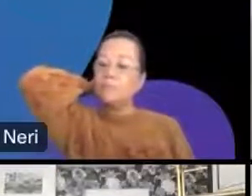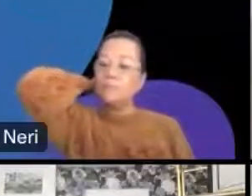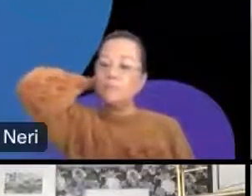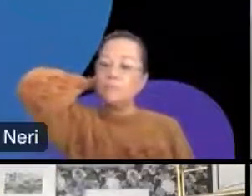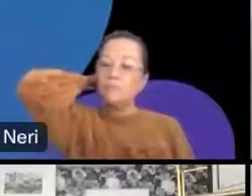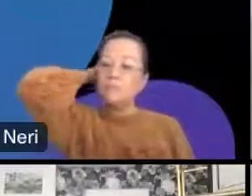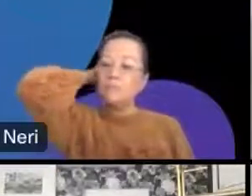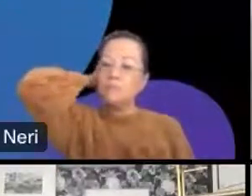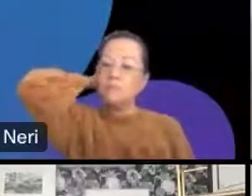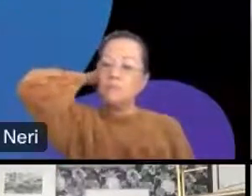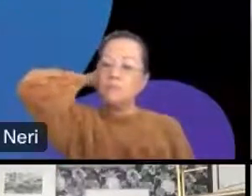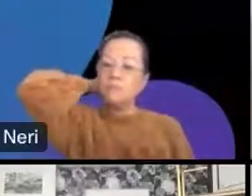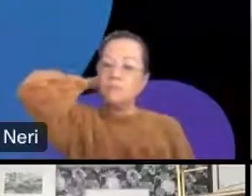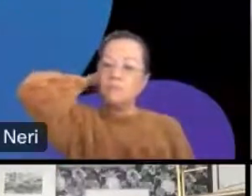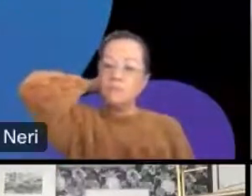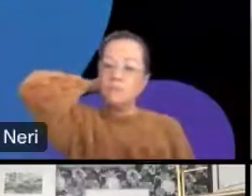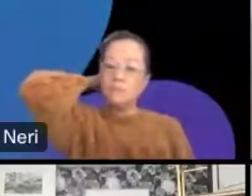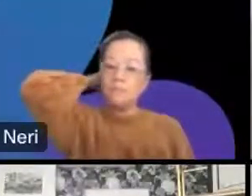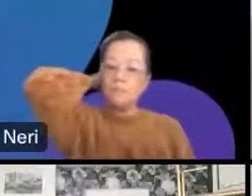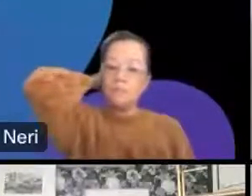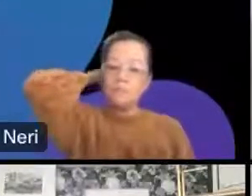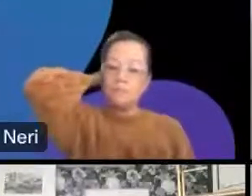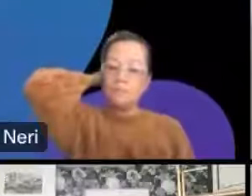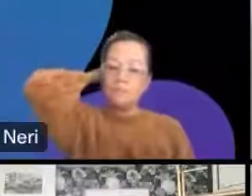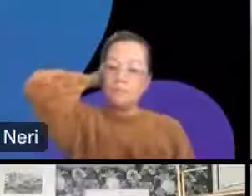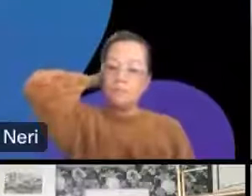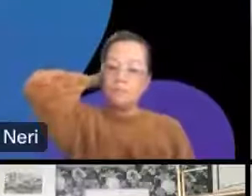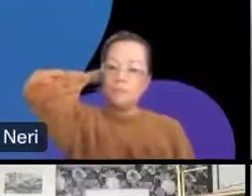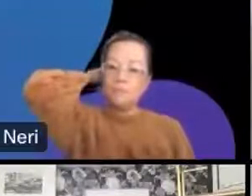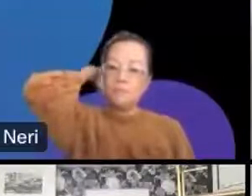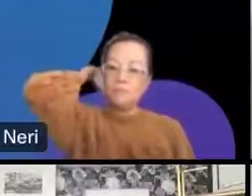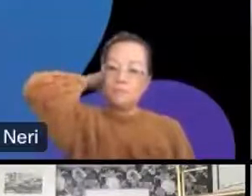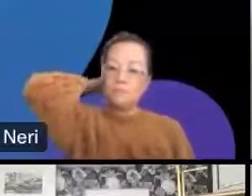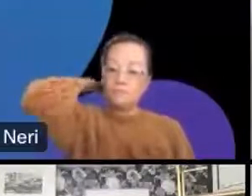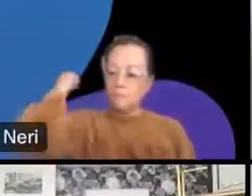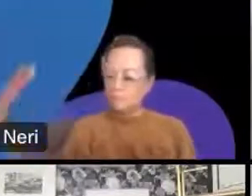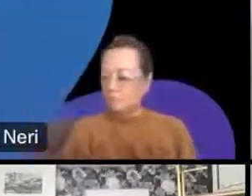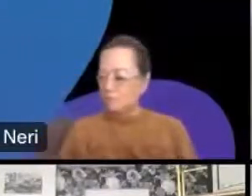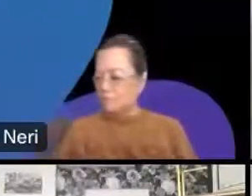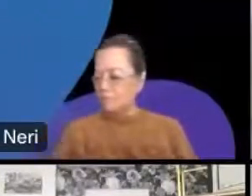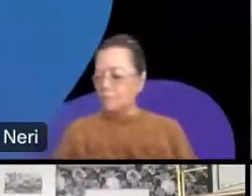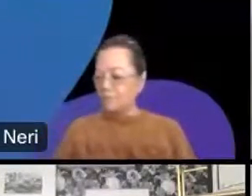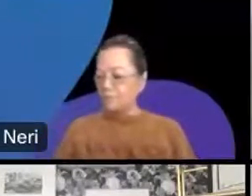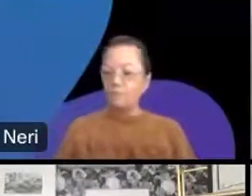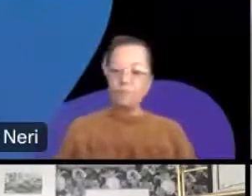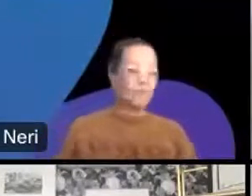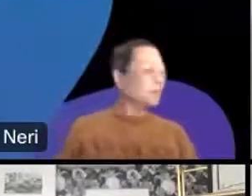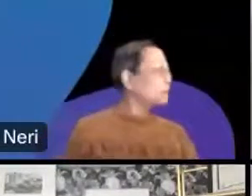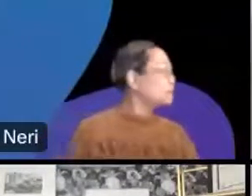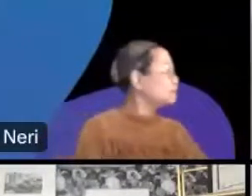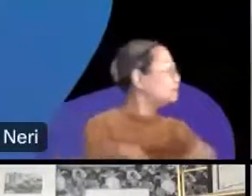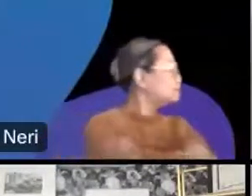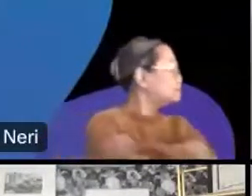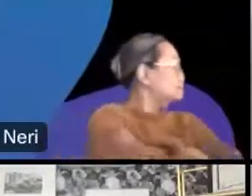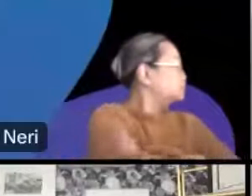into these abuse and neglect SIRs so that our executive team is aware of what's going on, we're aware of what follow-up is needed and